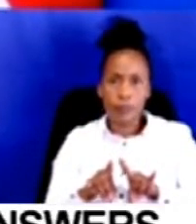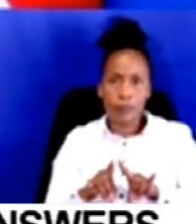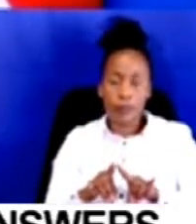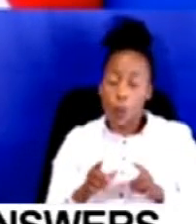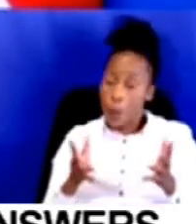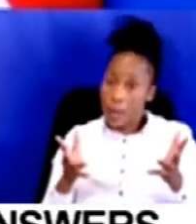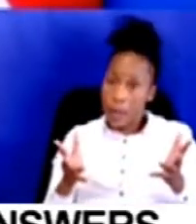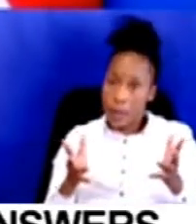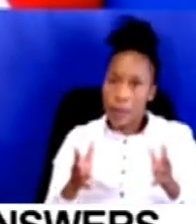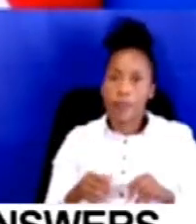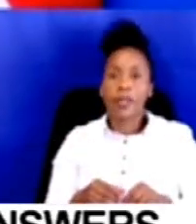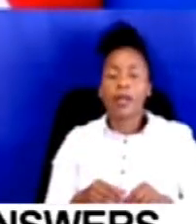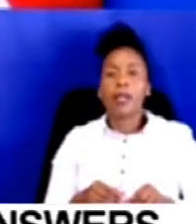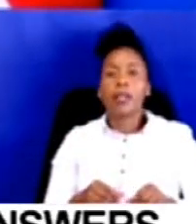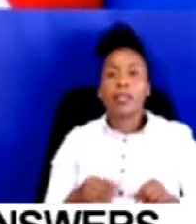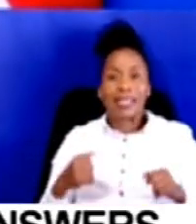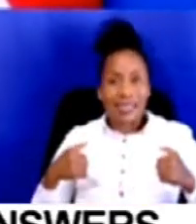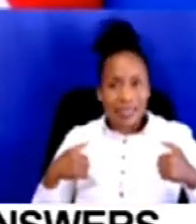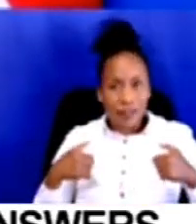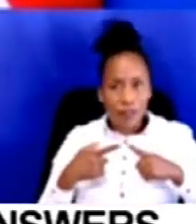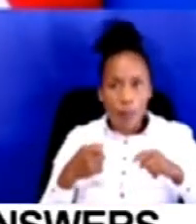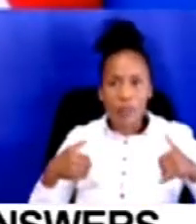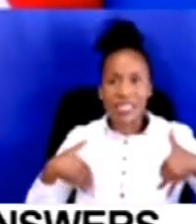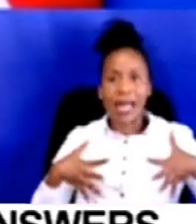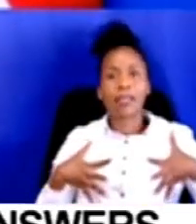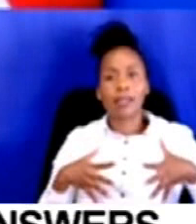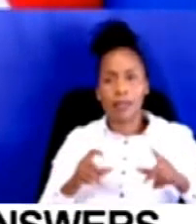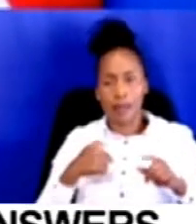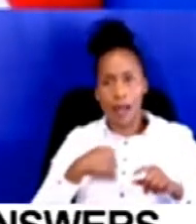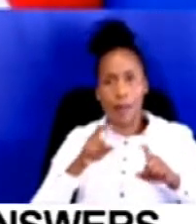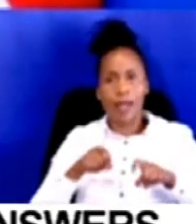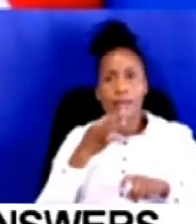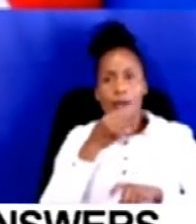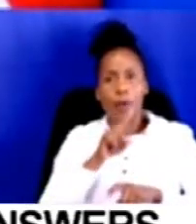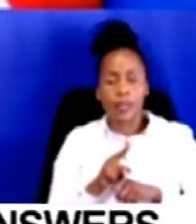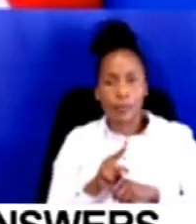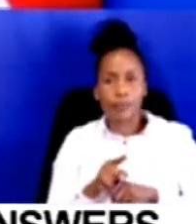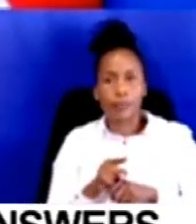Well, right from the onset, I must say that the